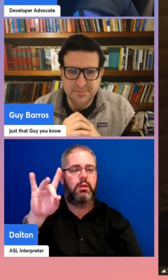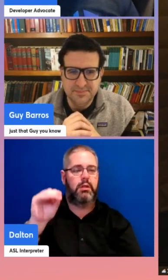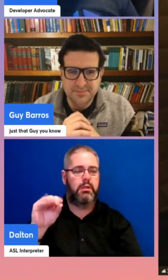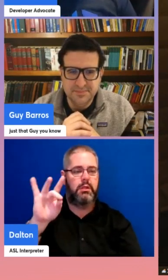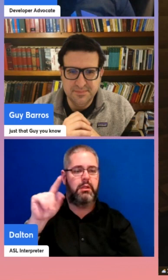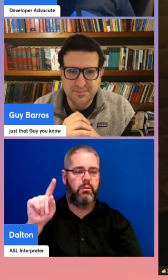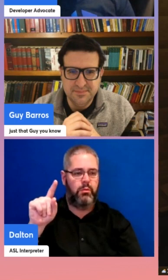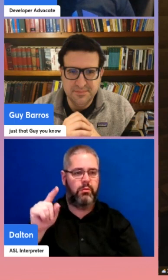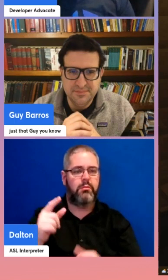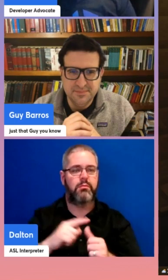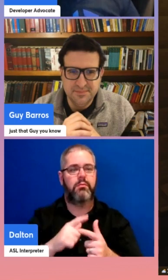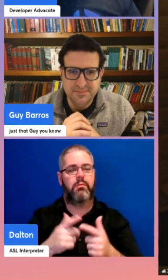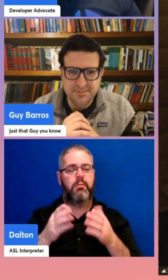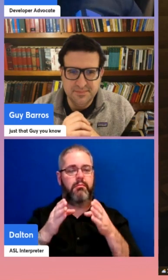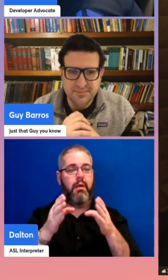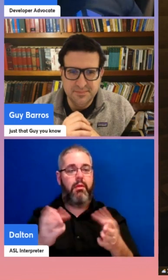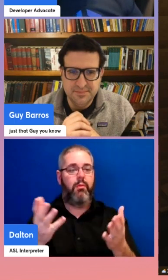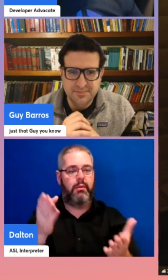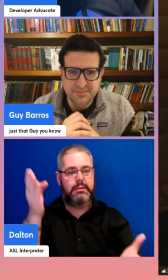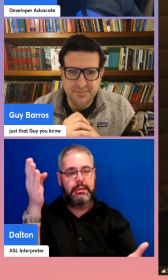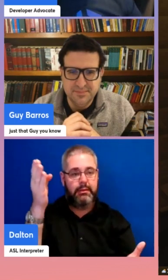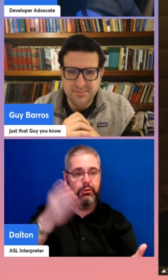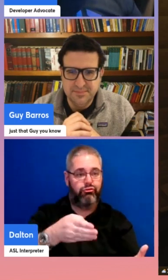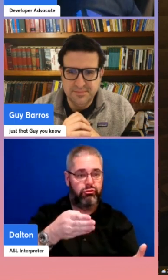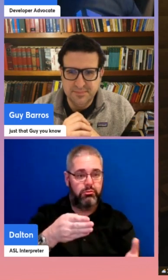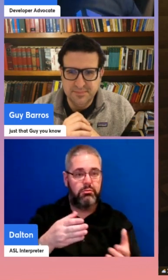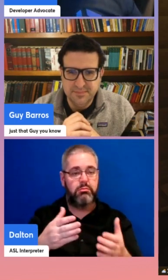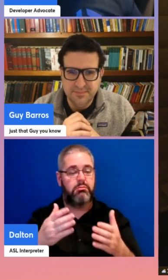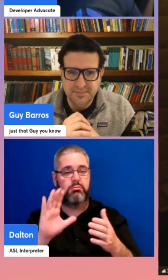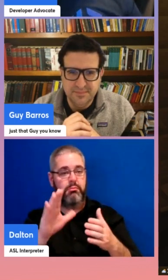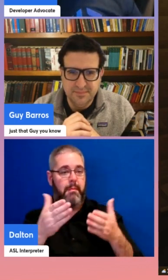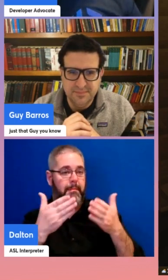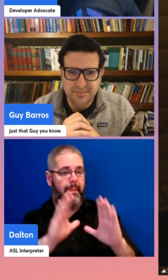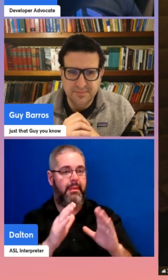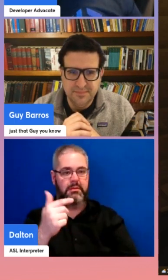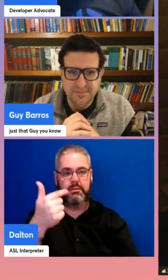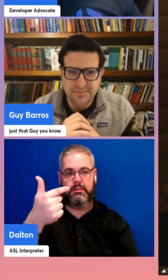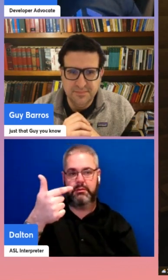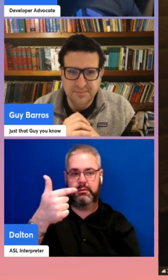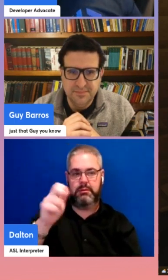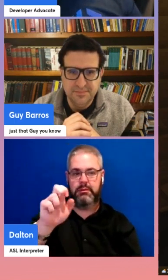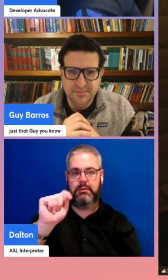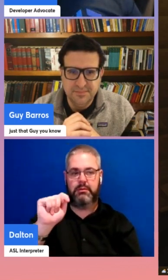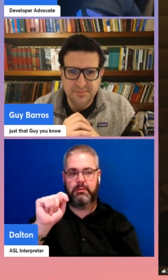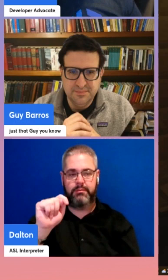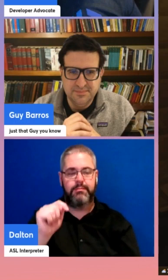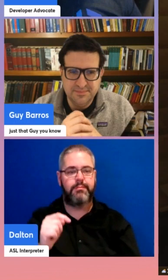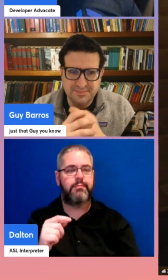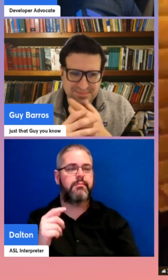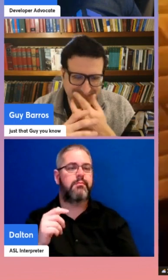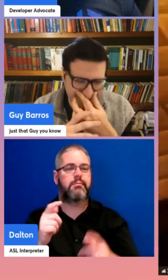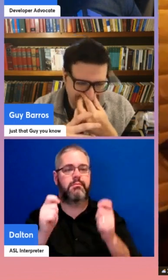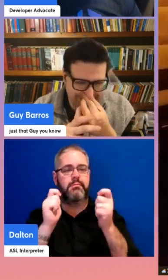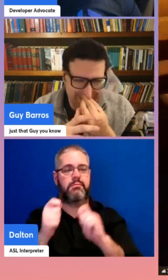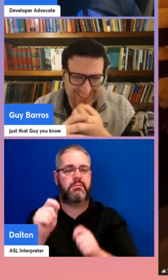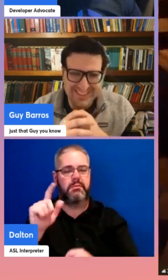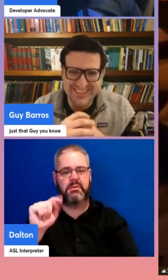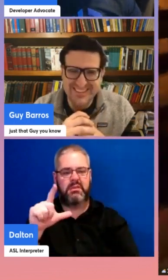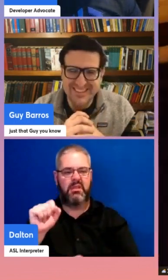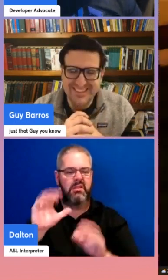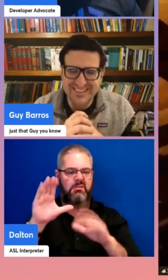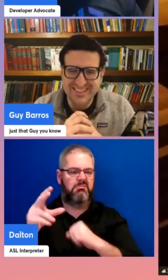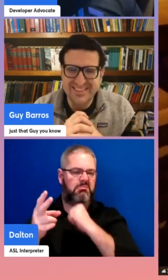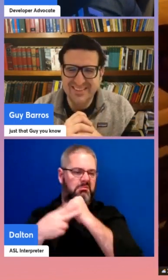of /, and the method we're going to use is get. I'm not going to configure for TLS, so let's just save that